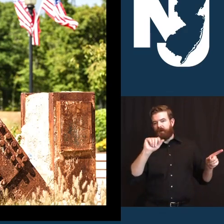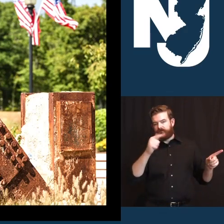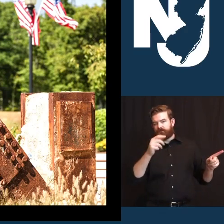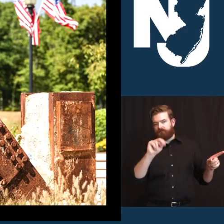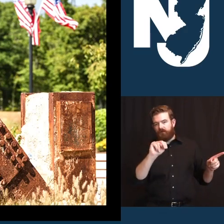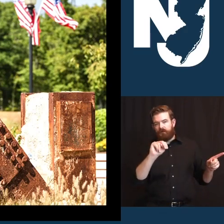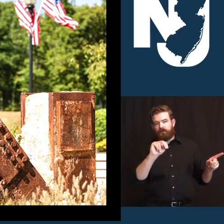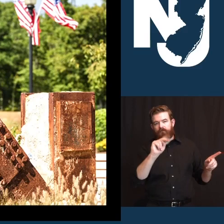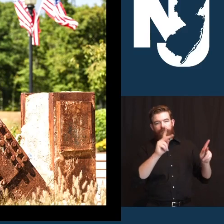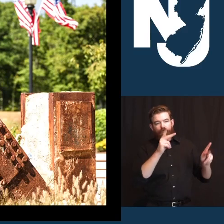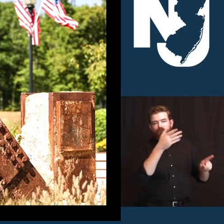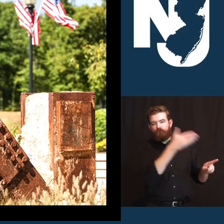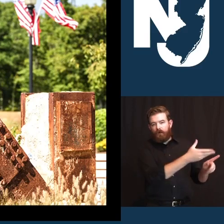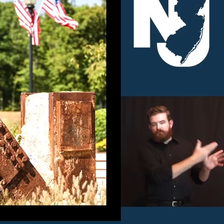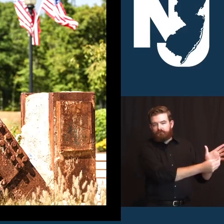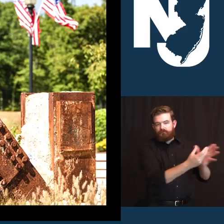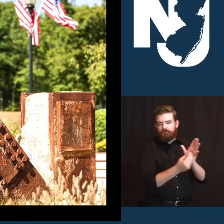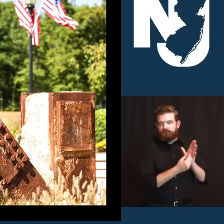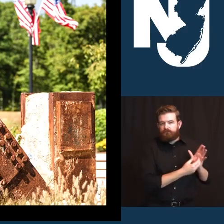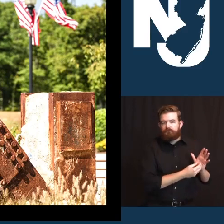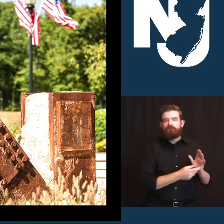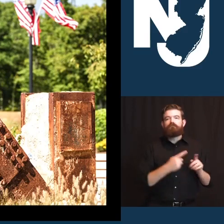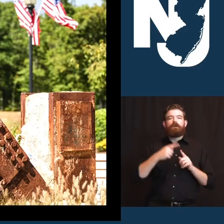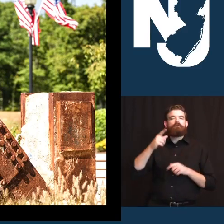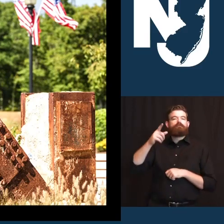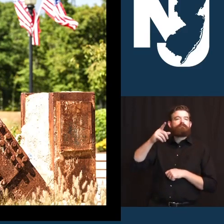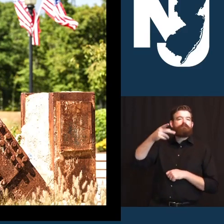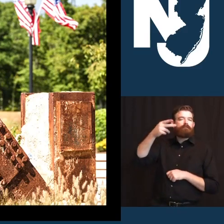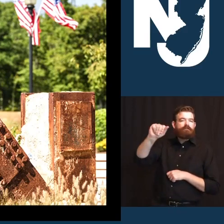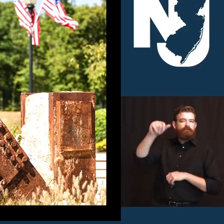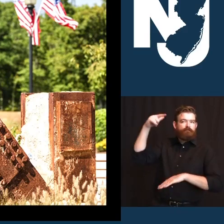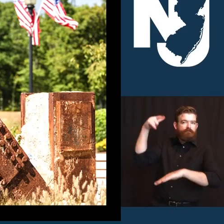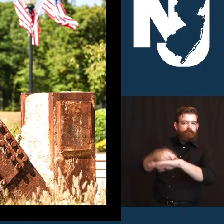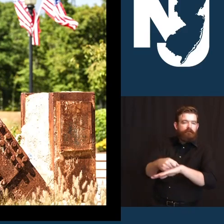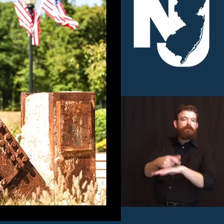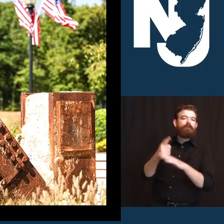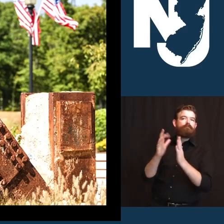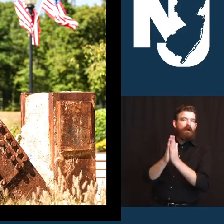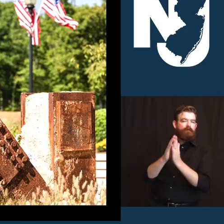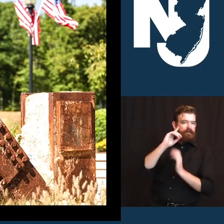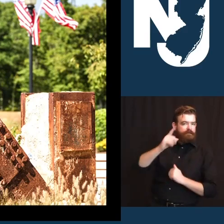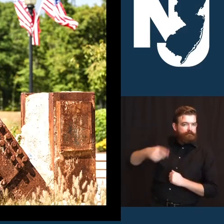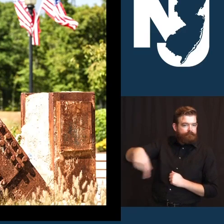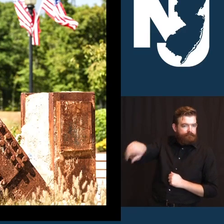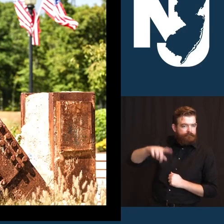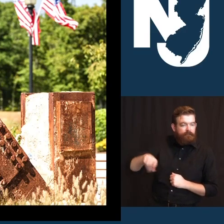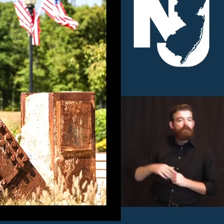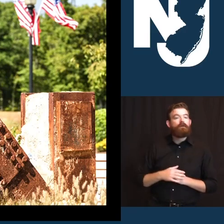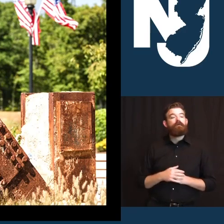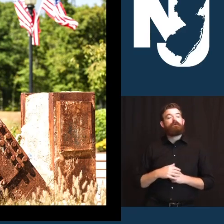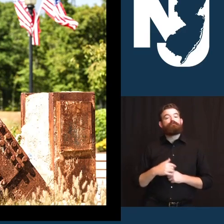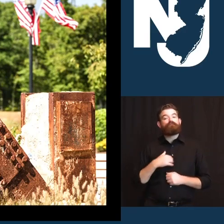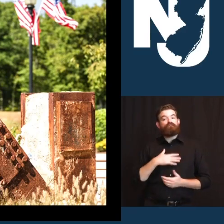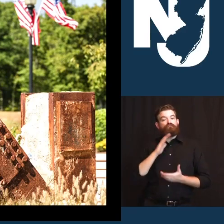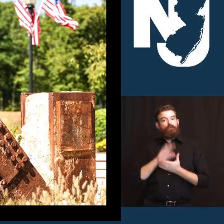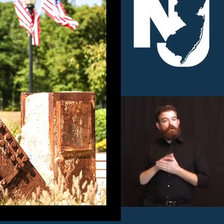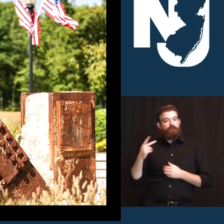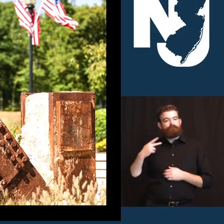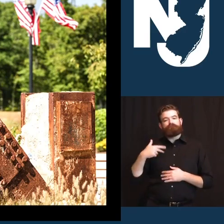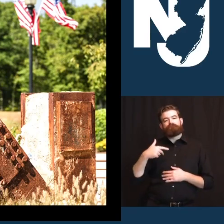we do every year, Tammy and I walk around the base of each of the towers, and it's extraordinary. And I think folks know this, but